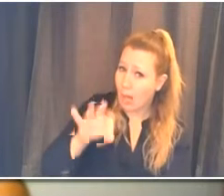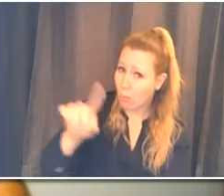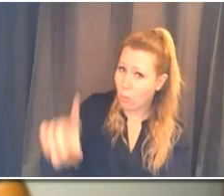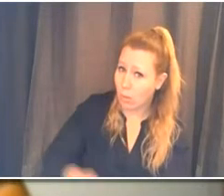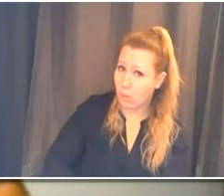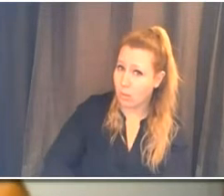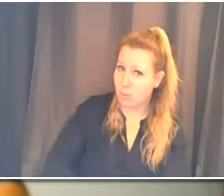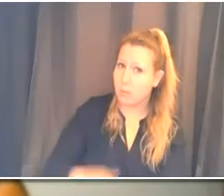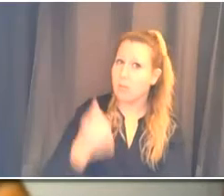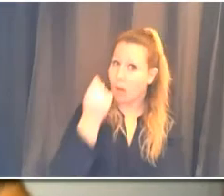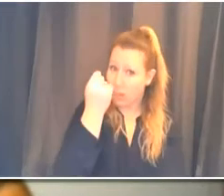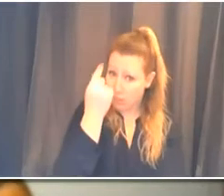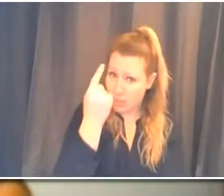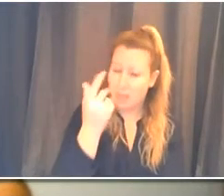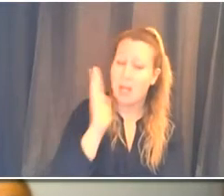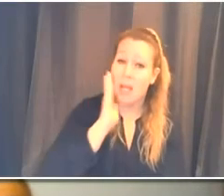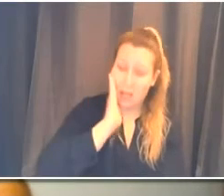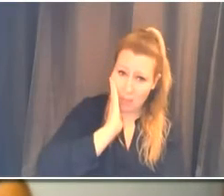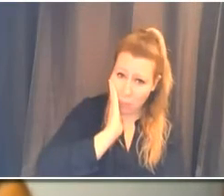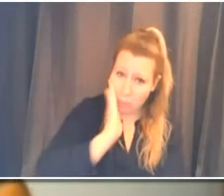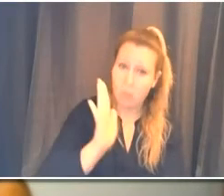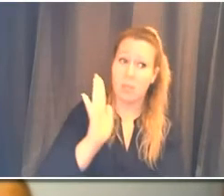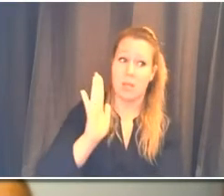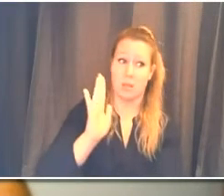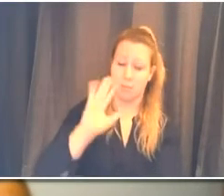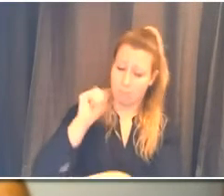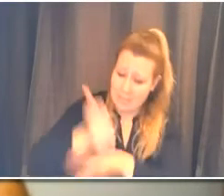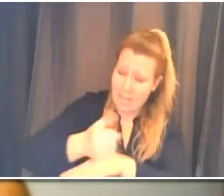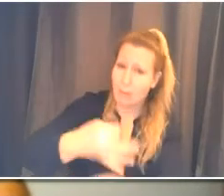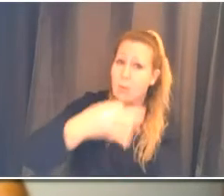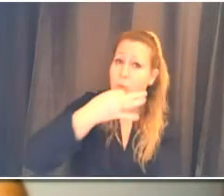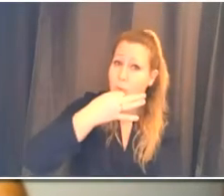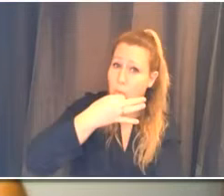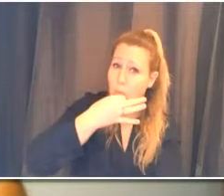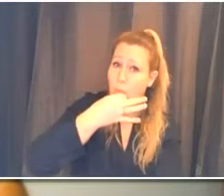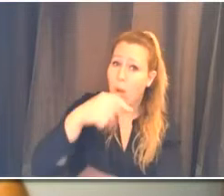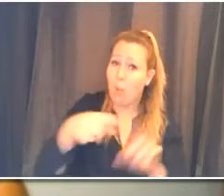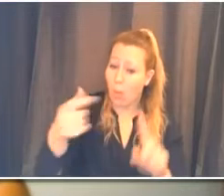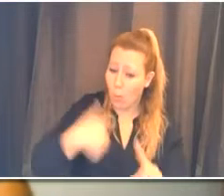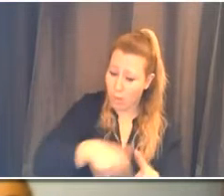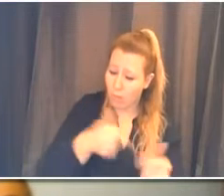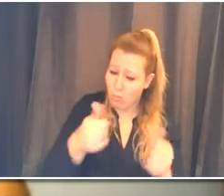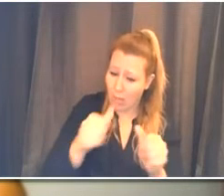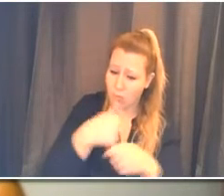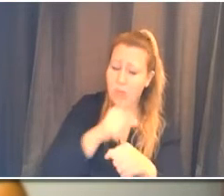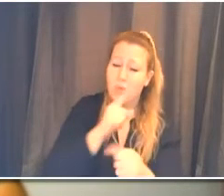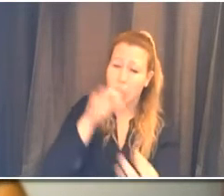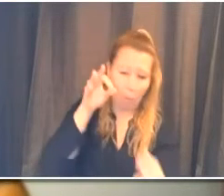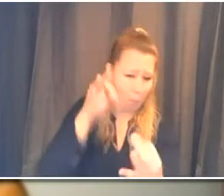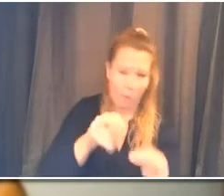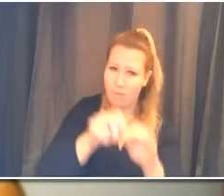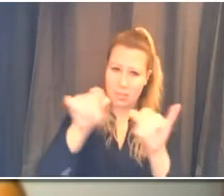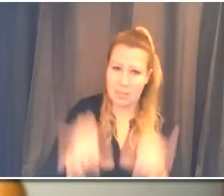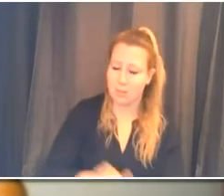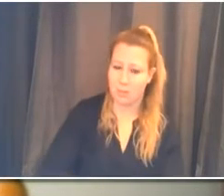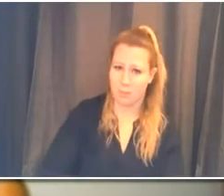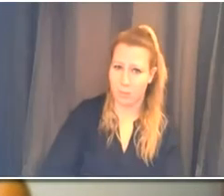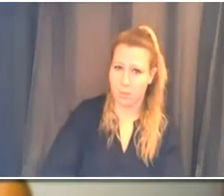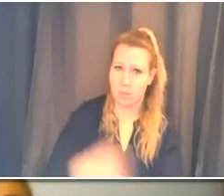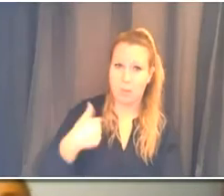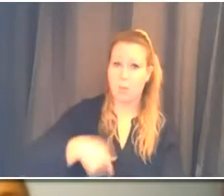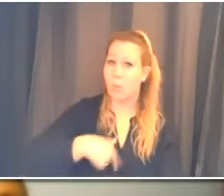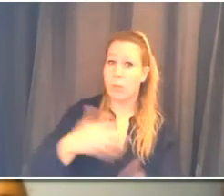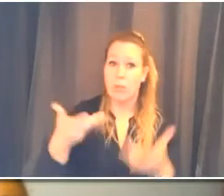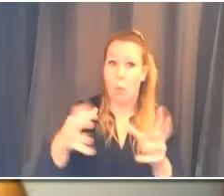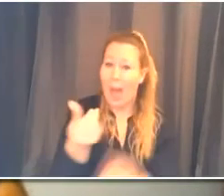was done prudently diligently the city took their time to make sure that the system the Tex the 911 system put in